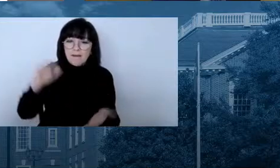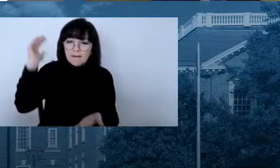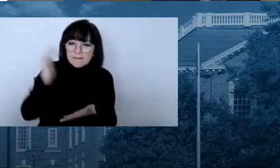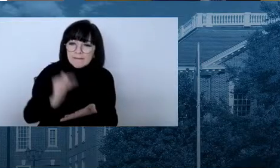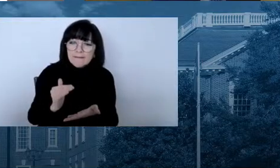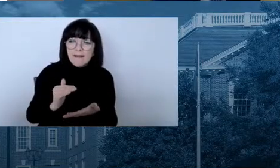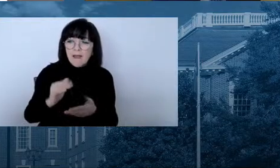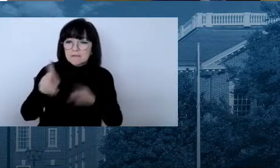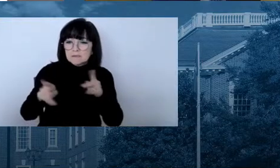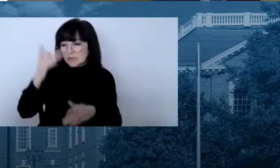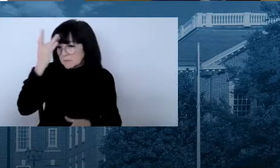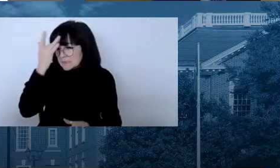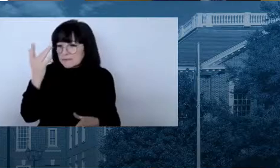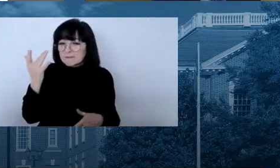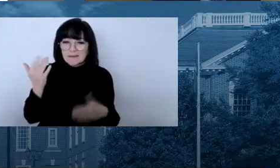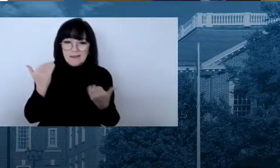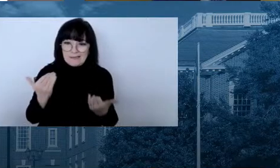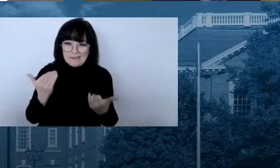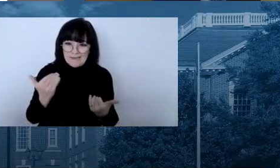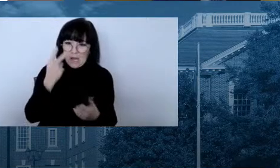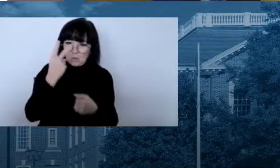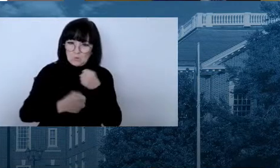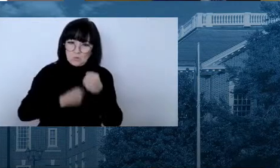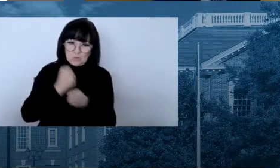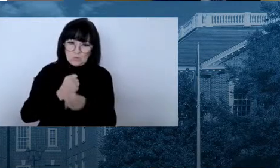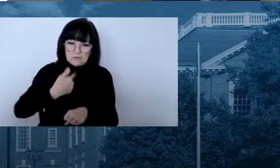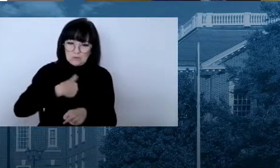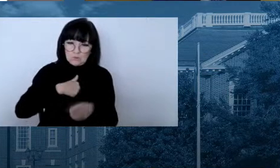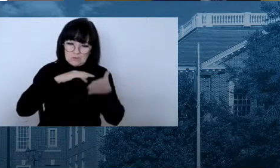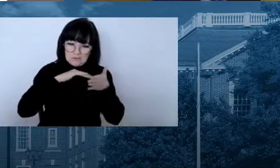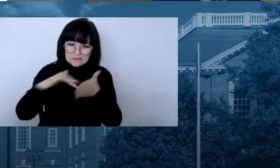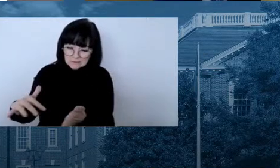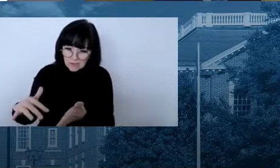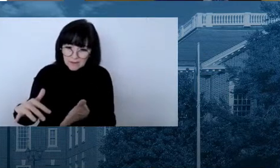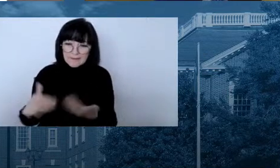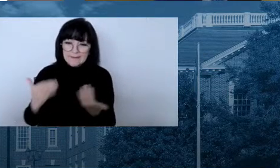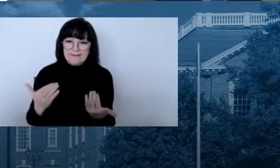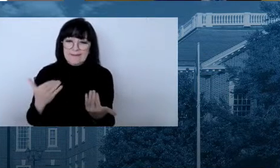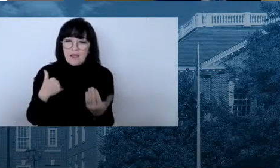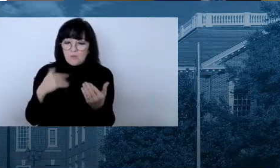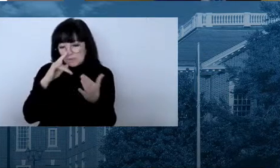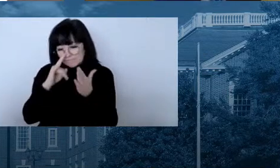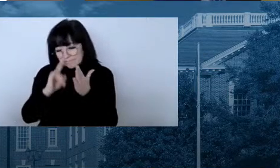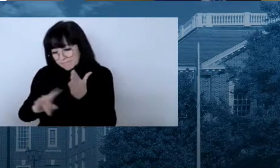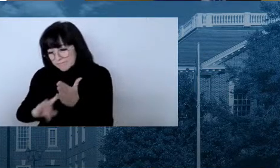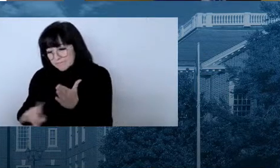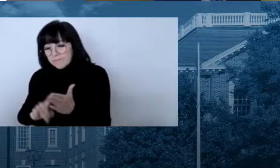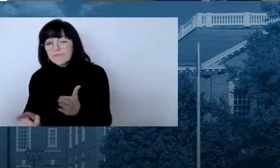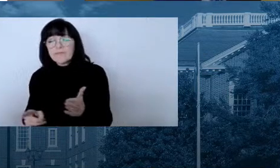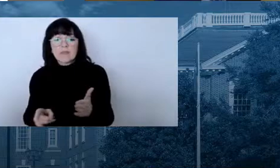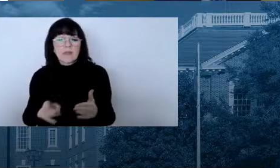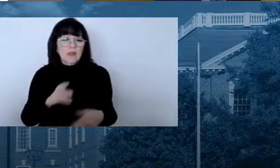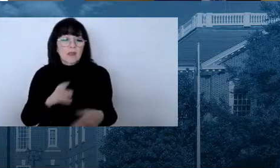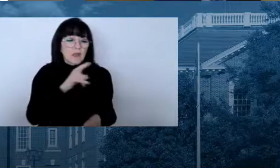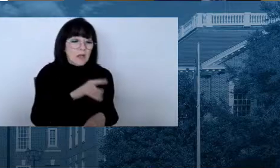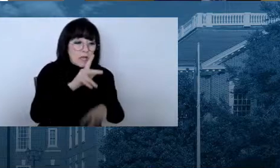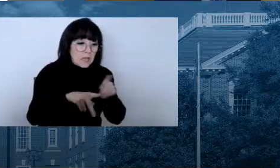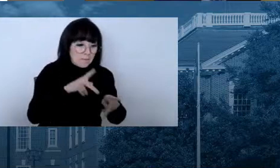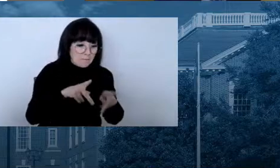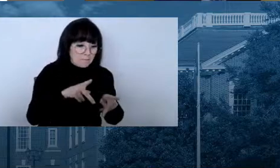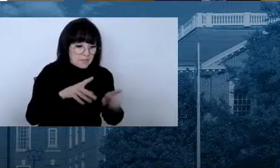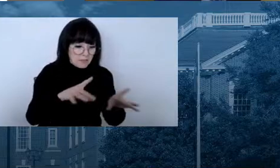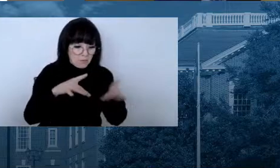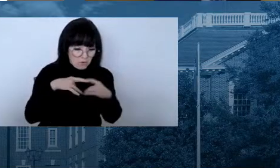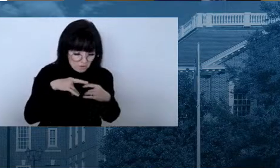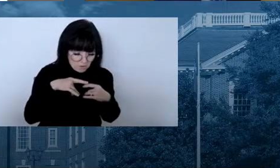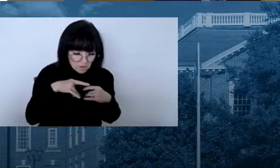the virus, including when people are able to infect others, what period of time that occurs. And we also have